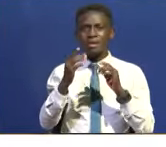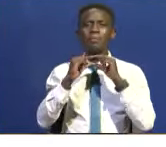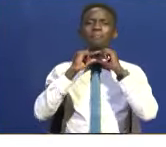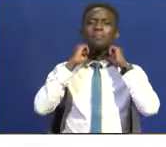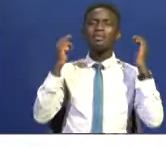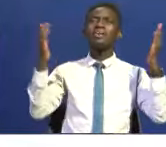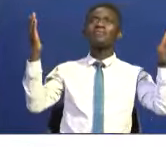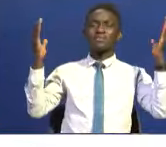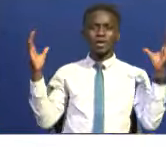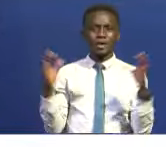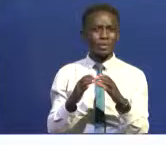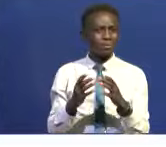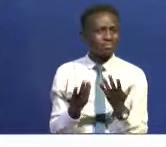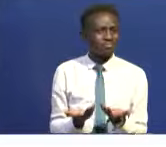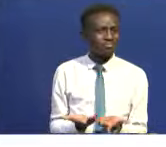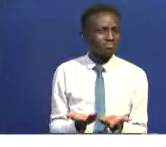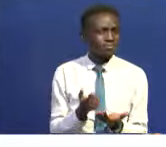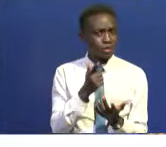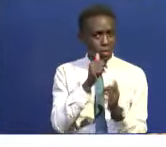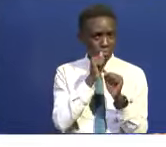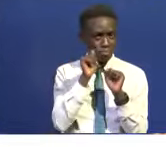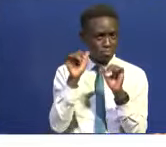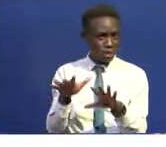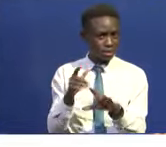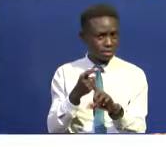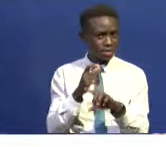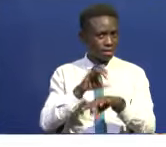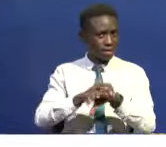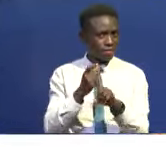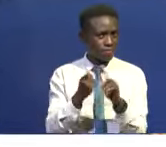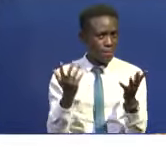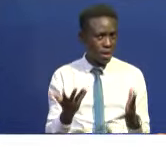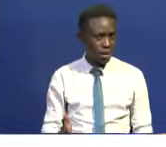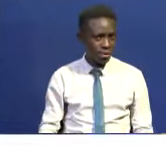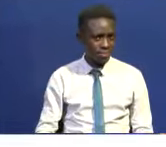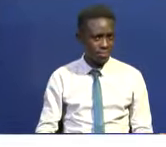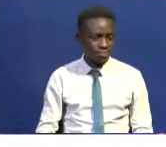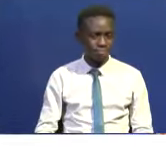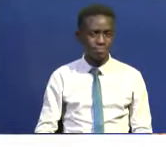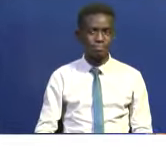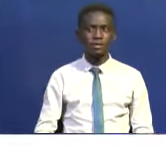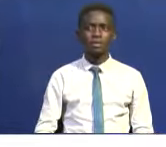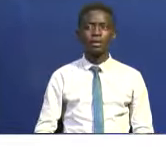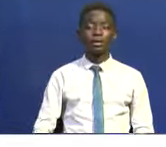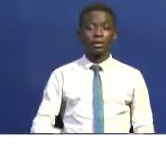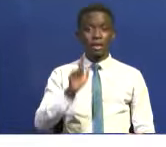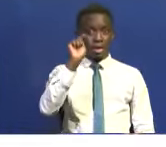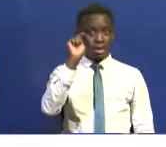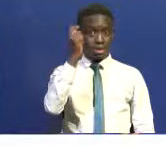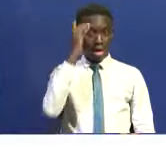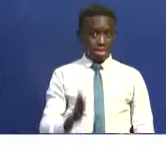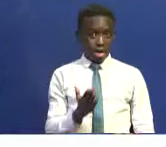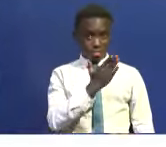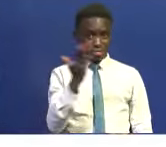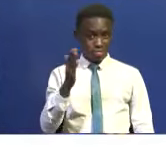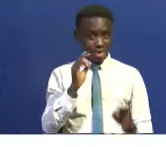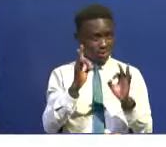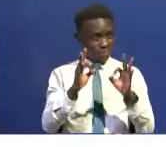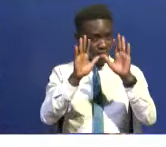get blessings from? Wa Kenya wasipochunga, tutaanza kuona ng'ombe imezaliwa ikiwa na mikia